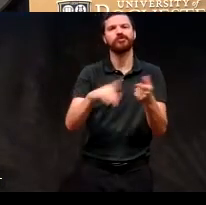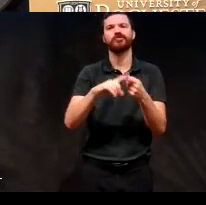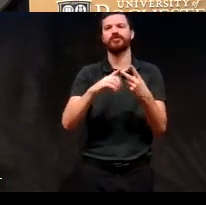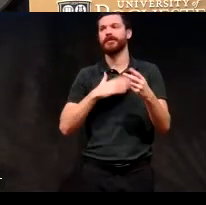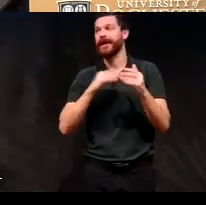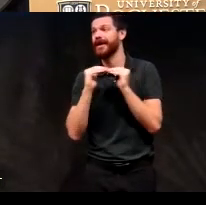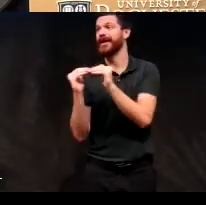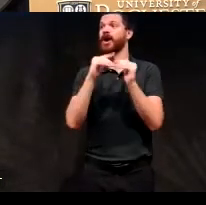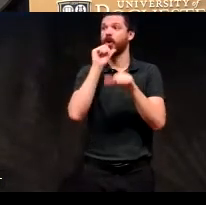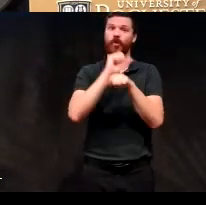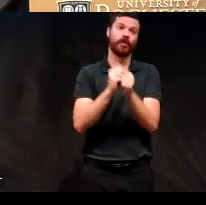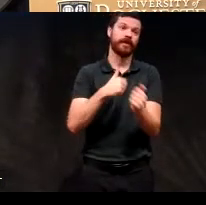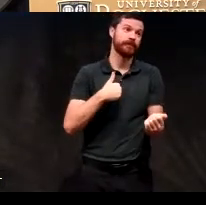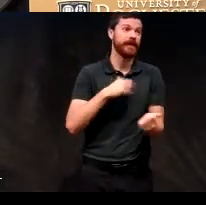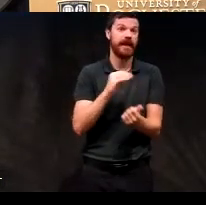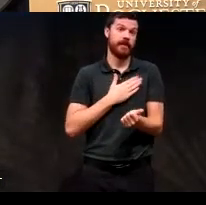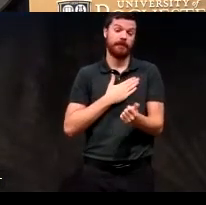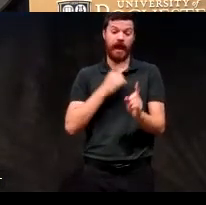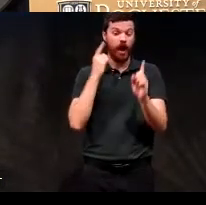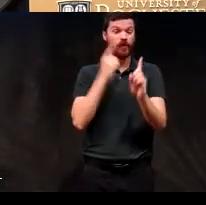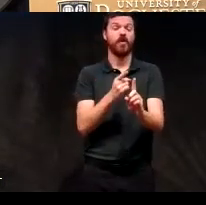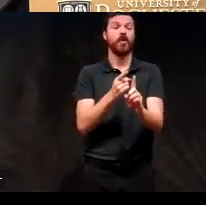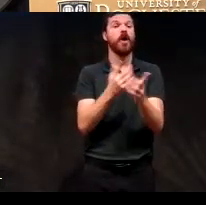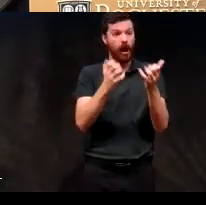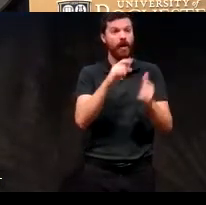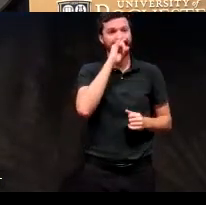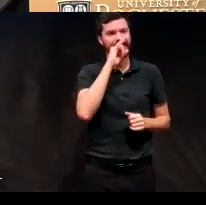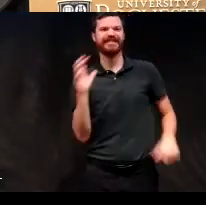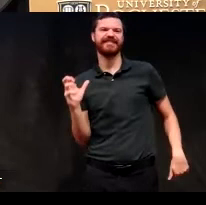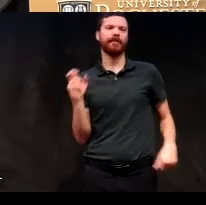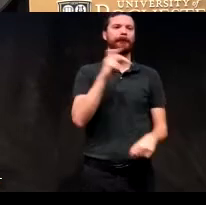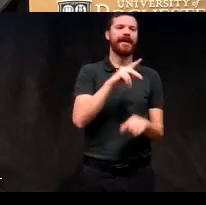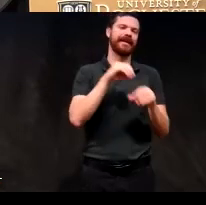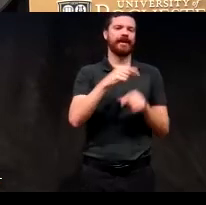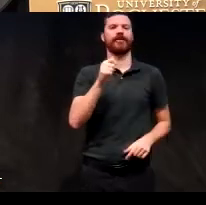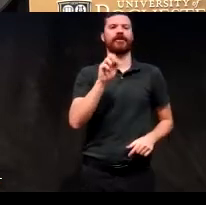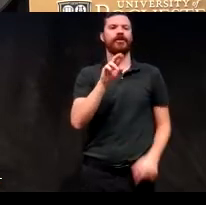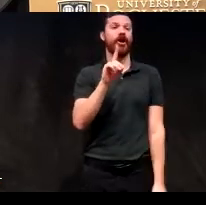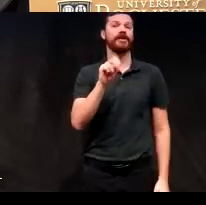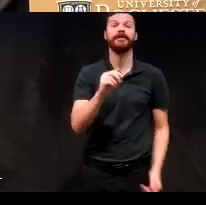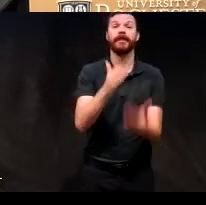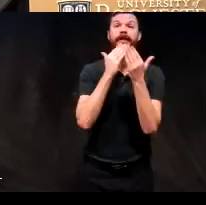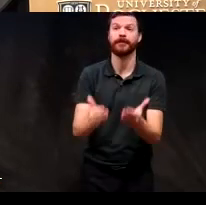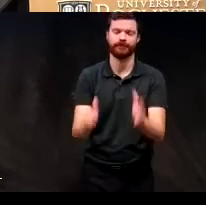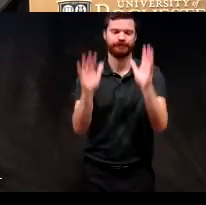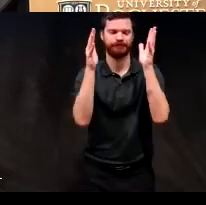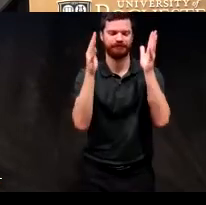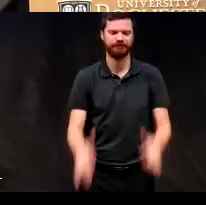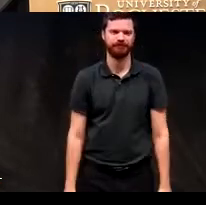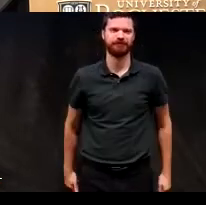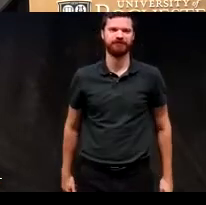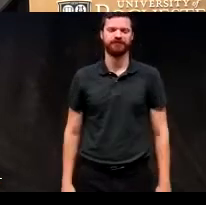this. And my goal is to get these kids back into the garden. Thank you.